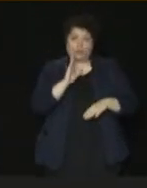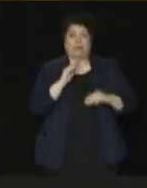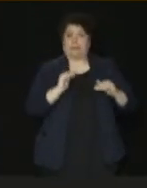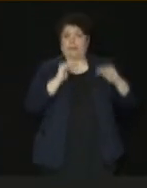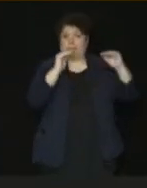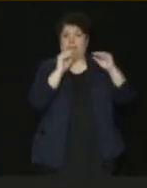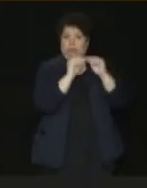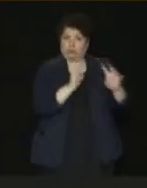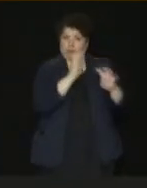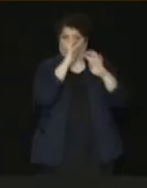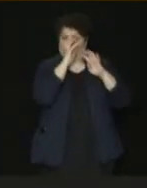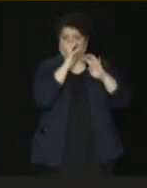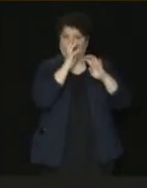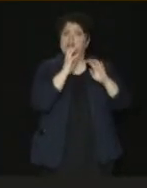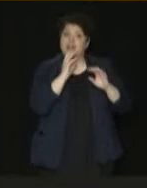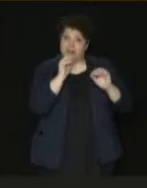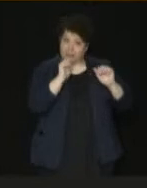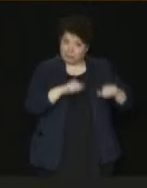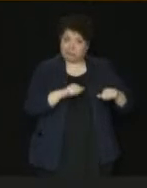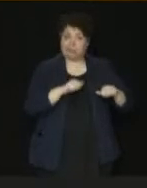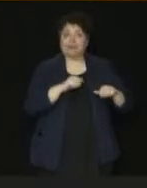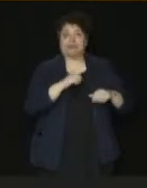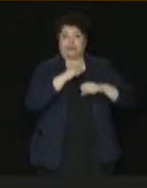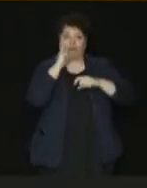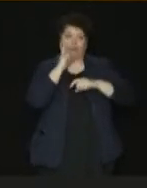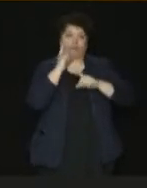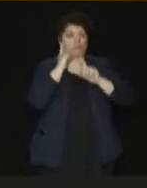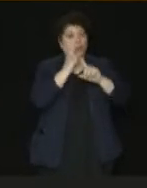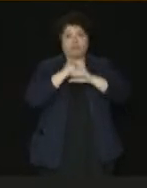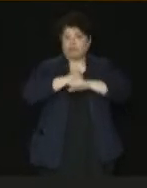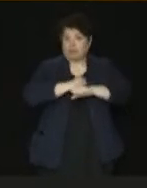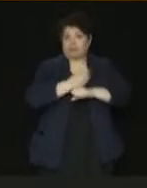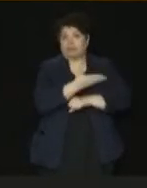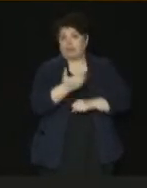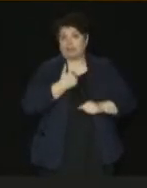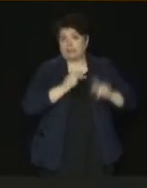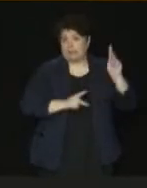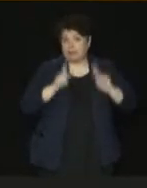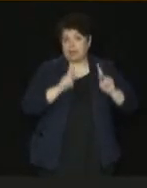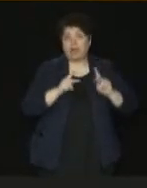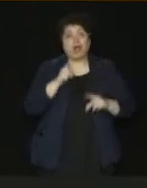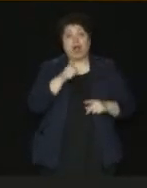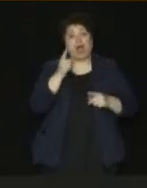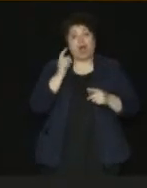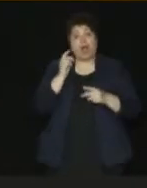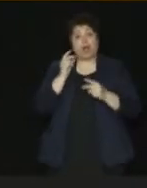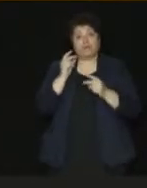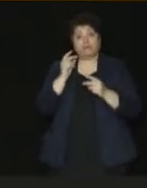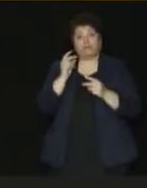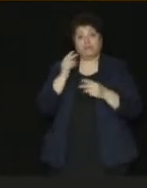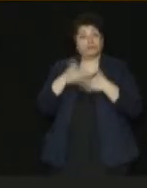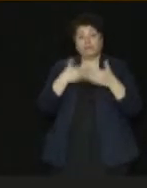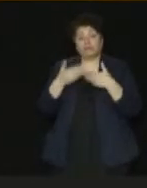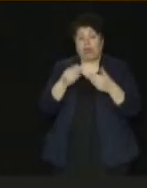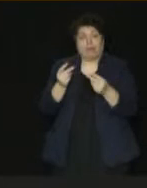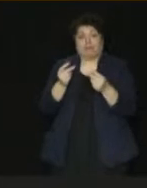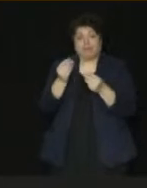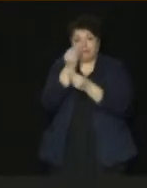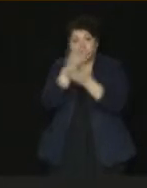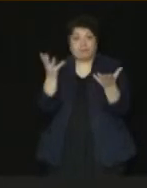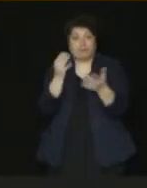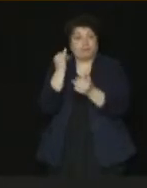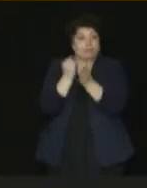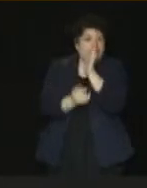Canadians, that there could be very little notice on the measures implemented, and